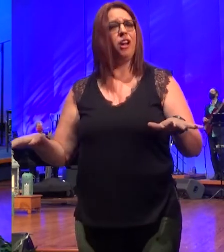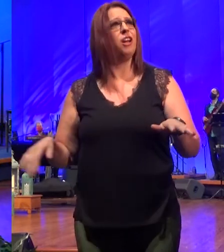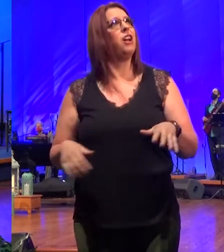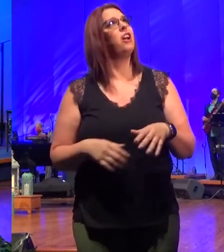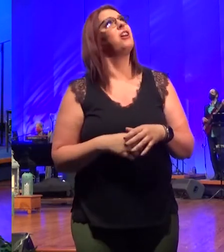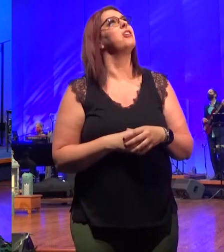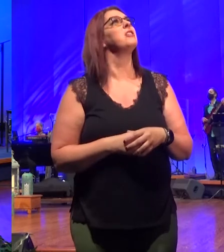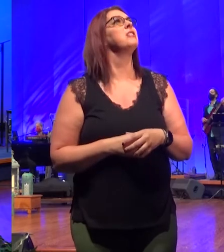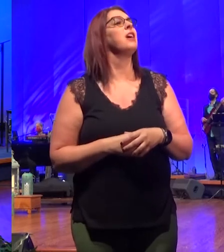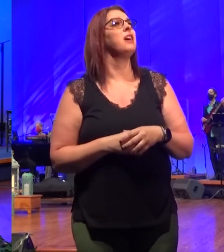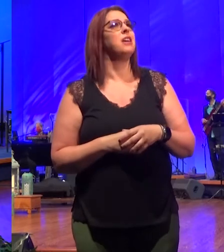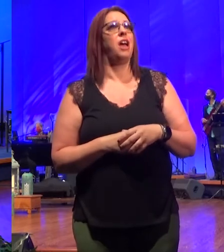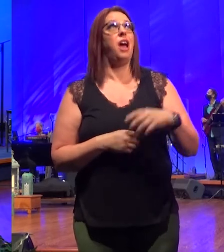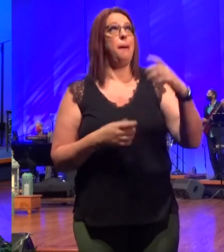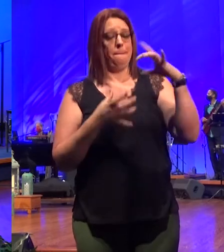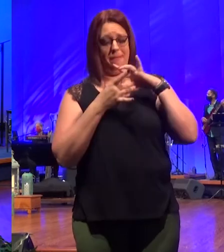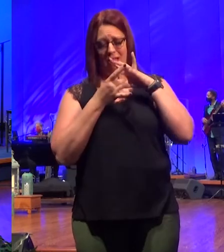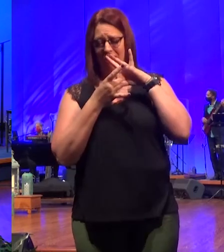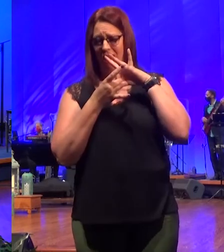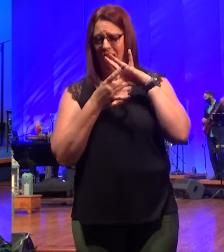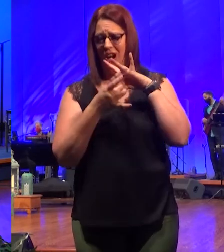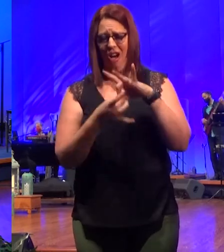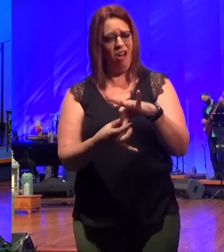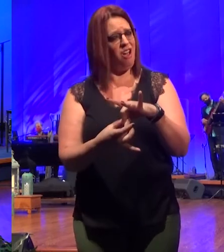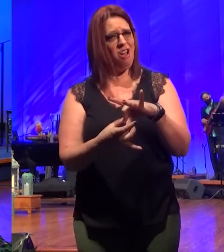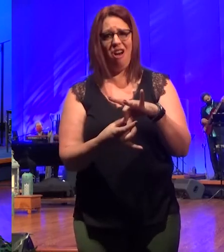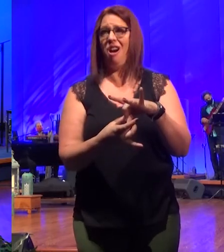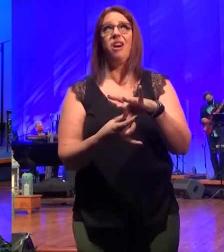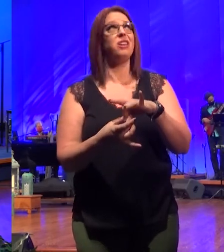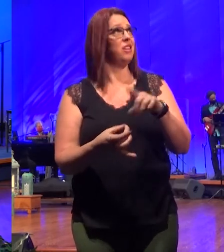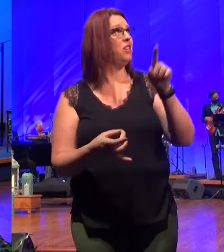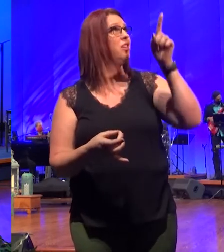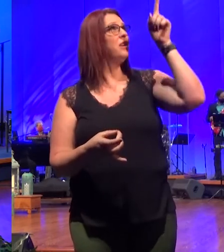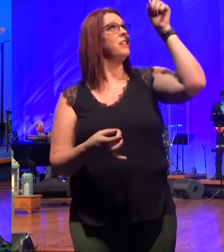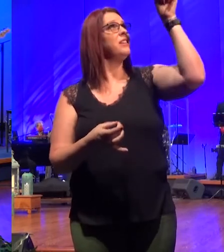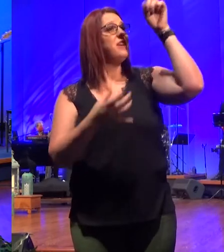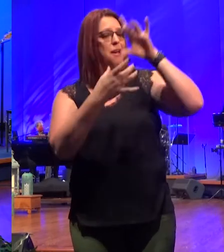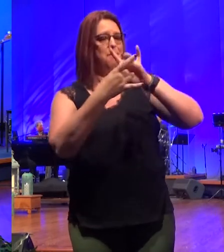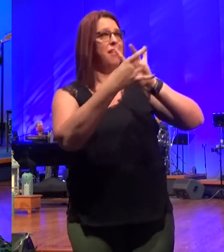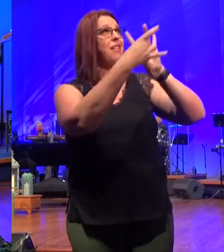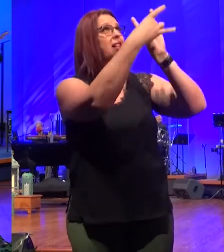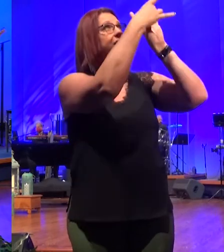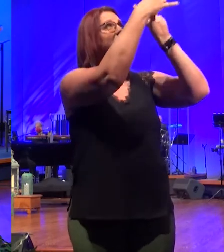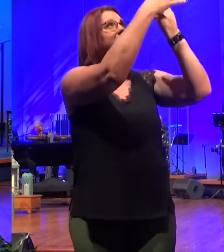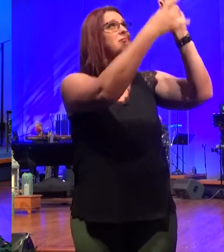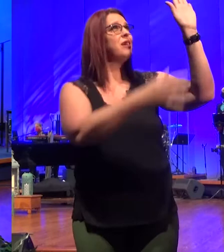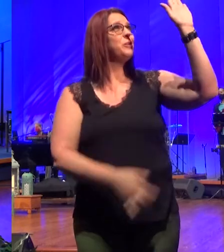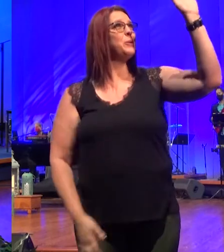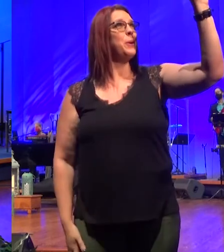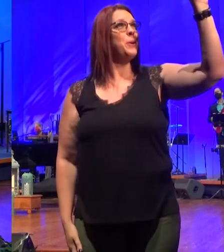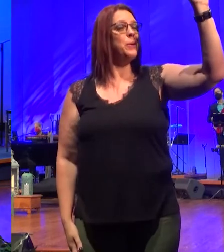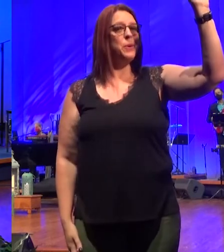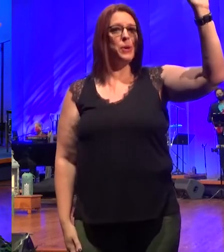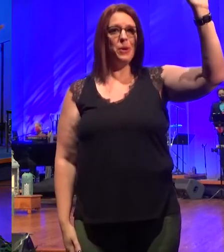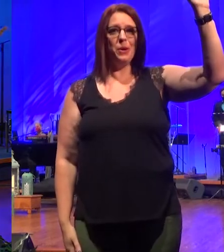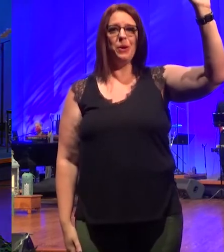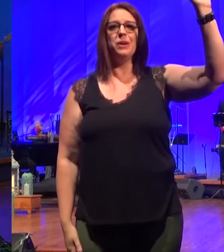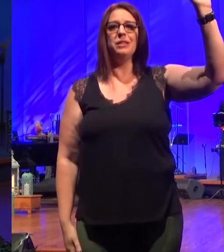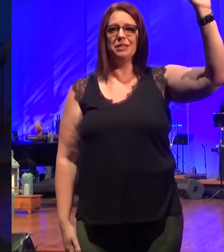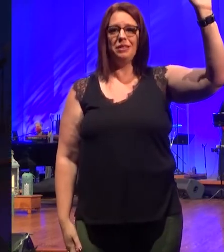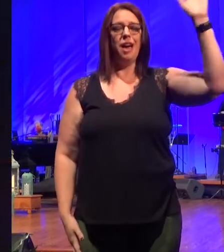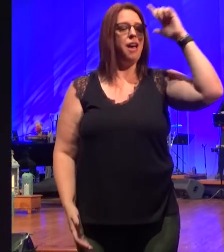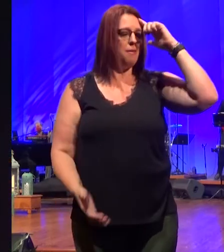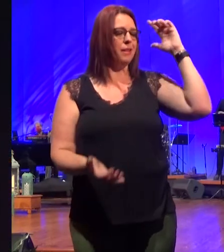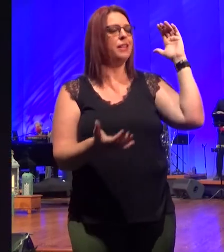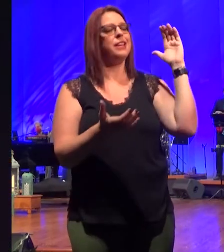short. And when I don't belong, oh, you say I am yours.